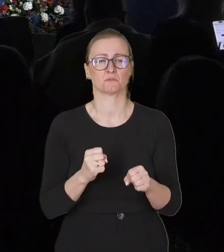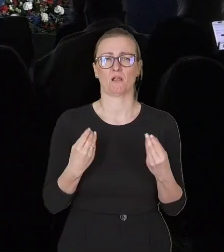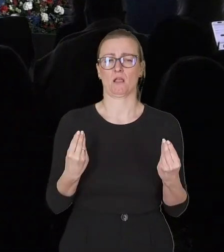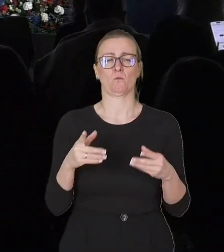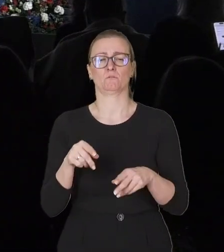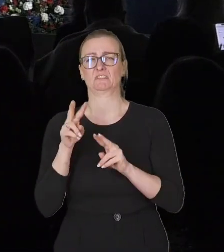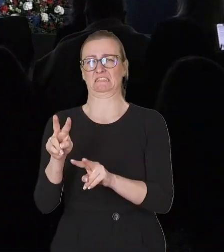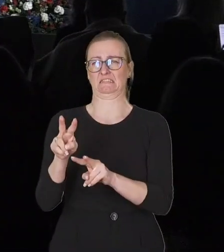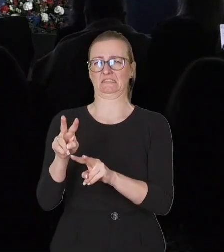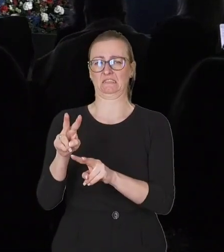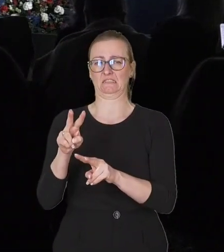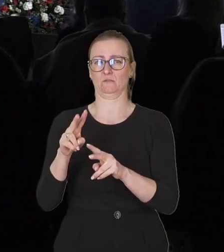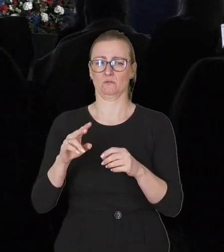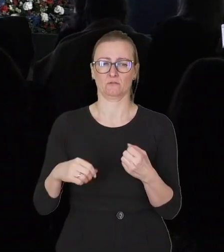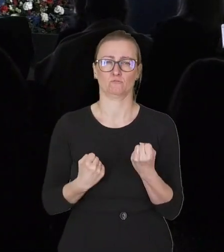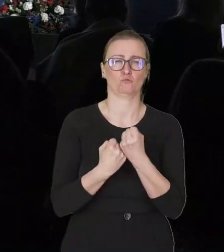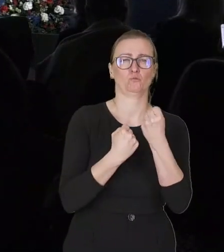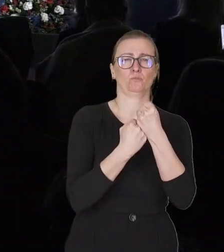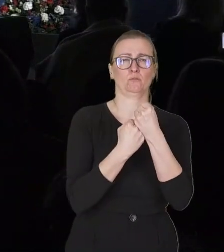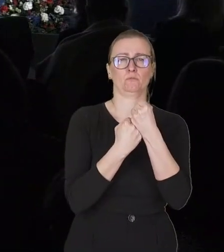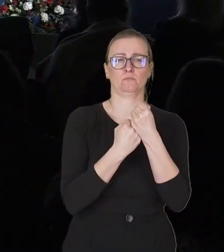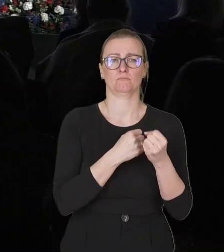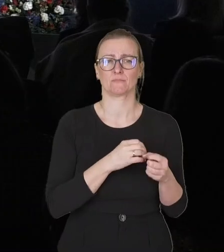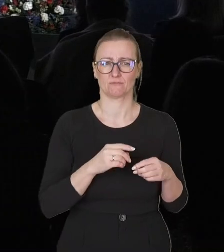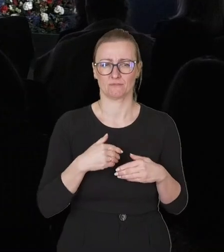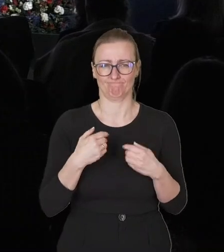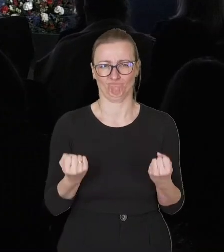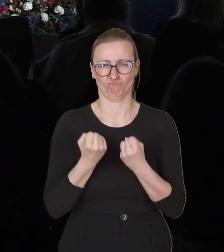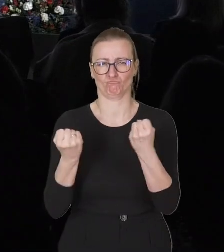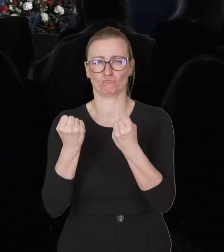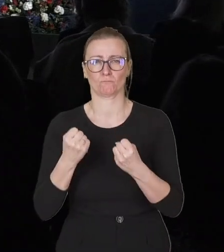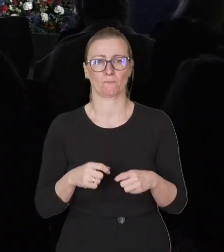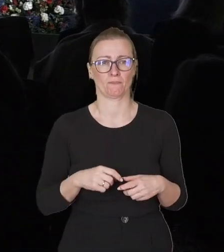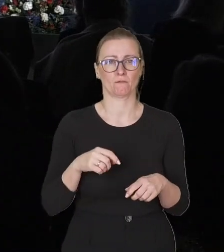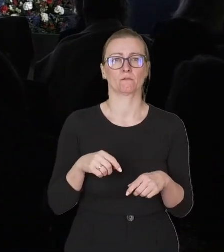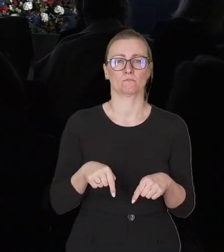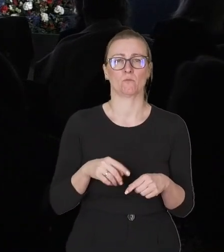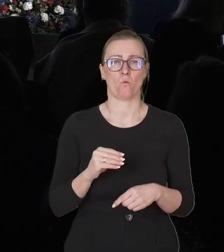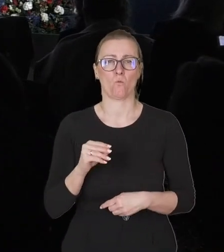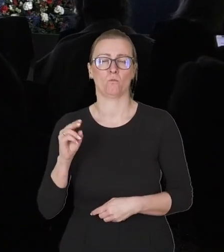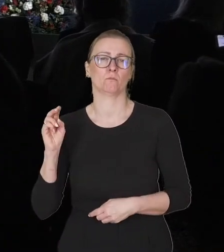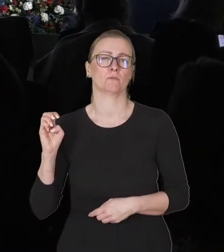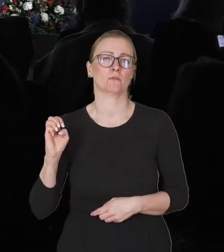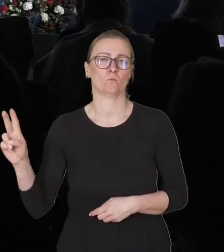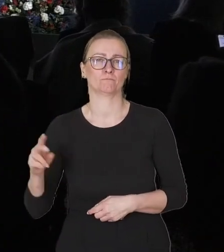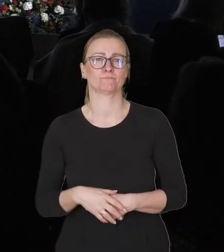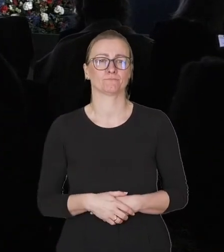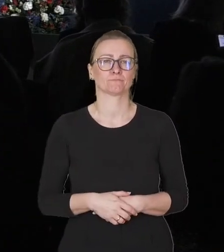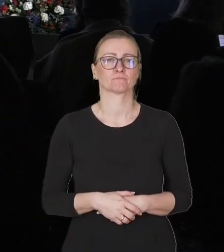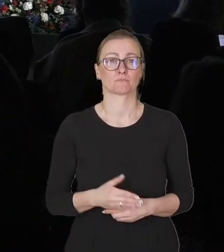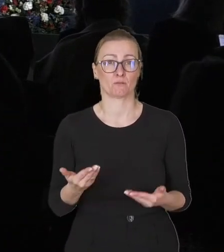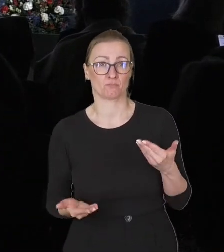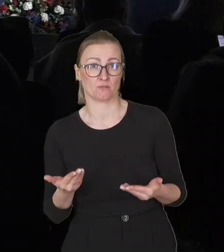EU legal, conceptual, and strategic framework? And if I may ask, as a first speaker, Michał